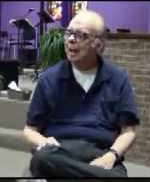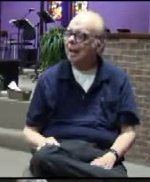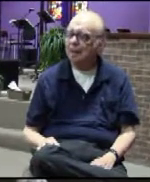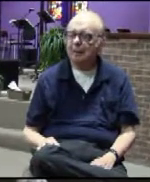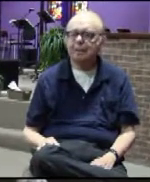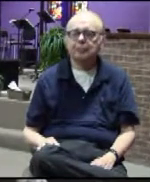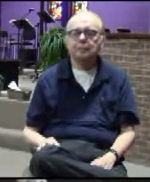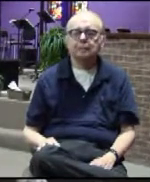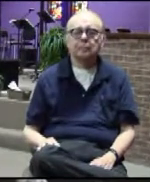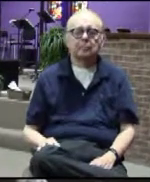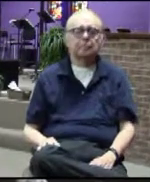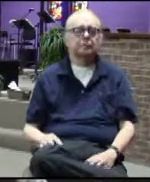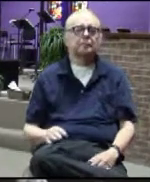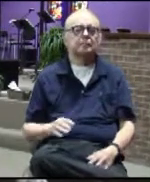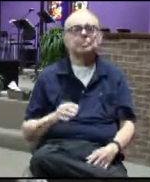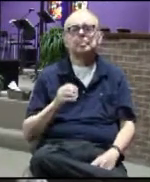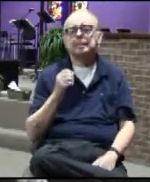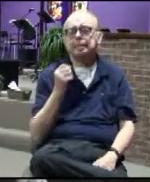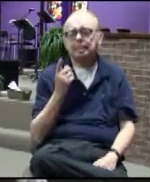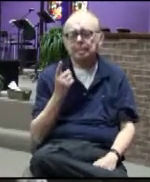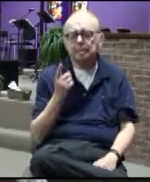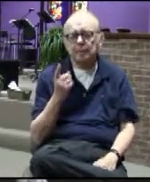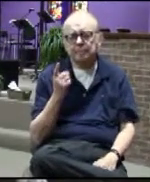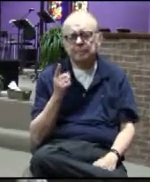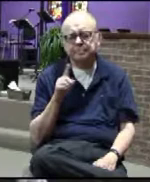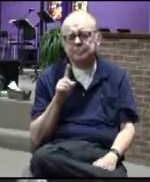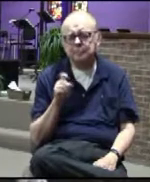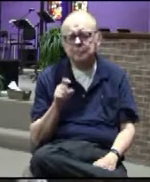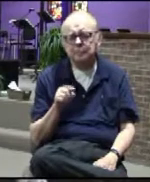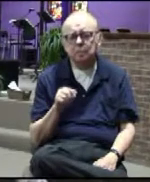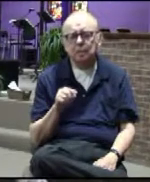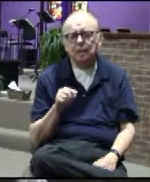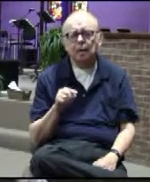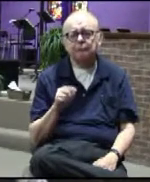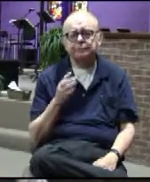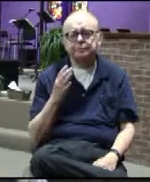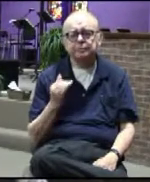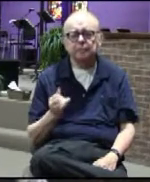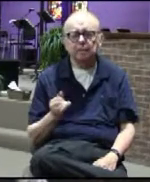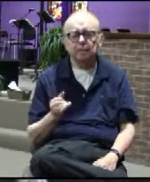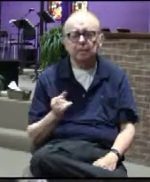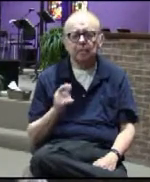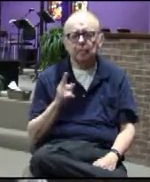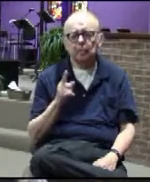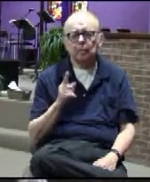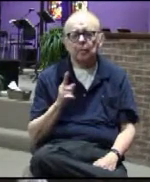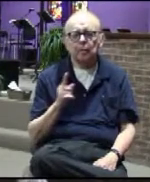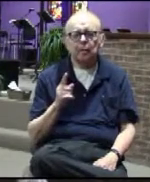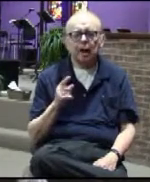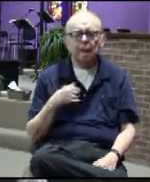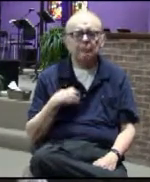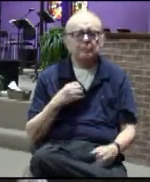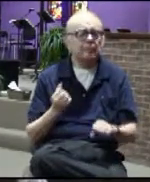but do you understand to understand why you're being baptized